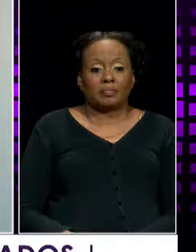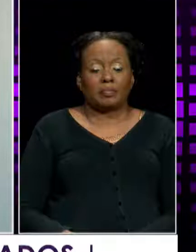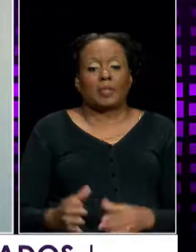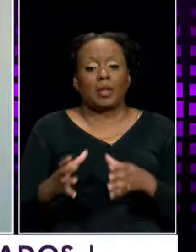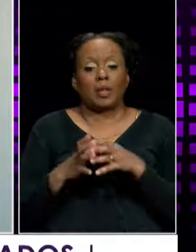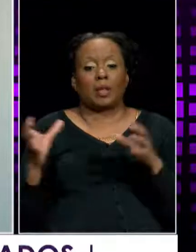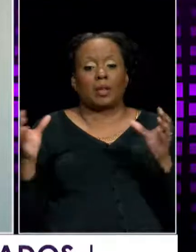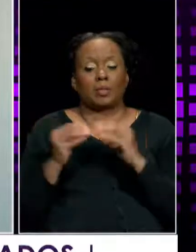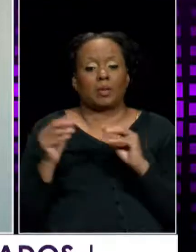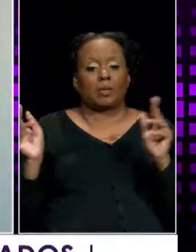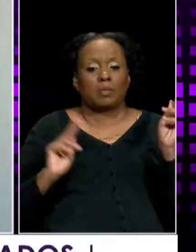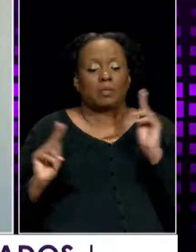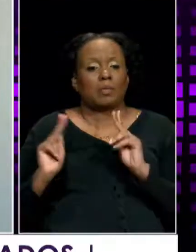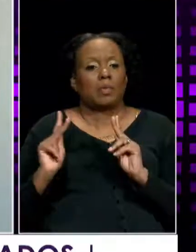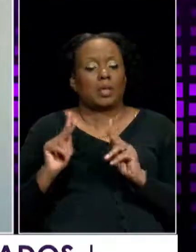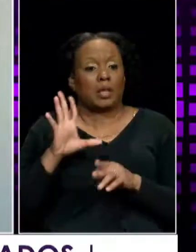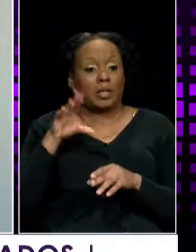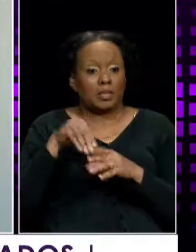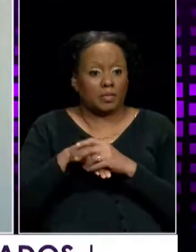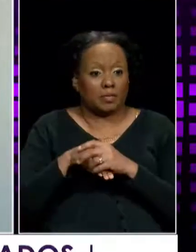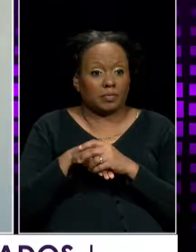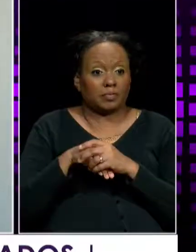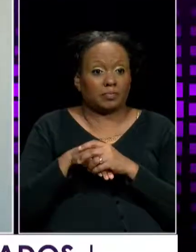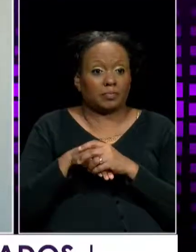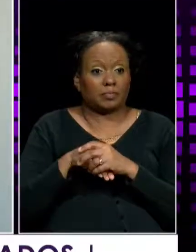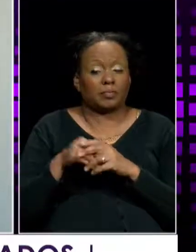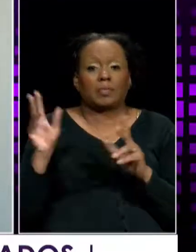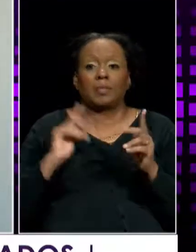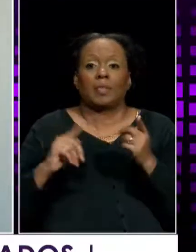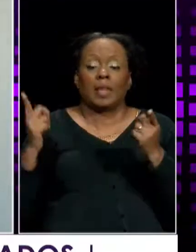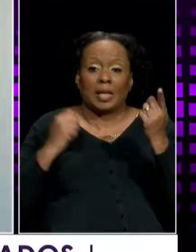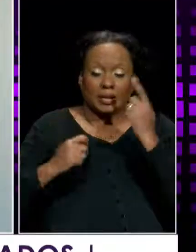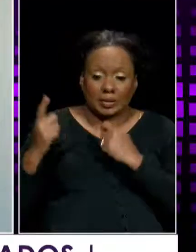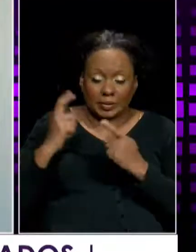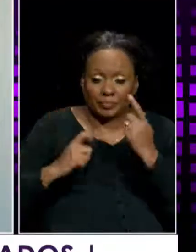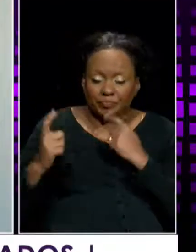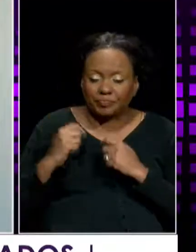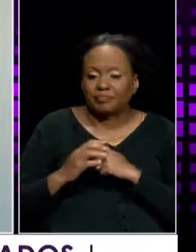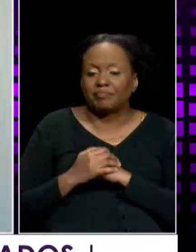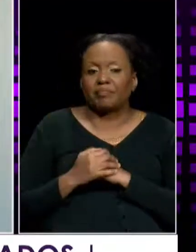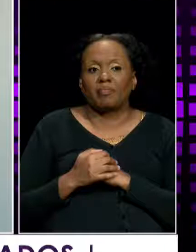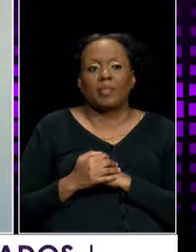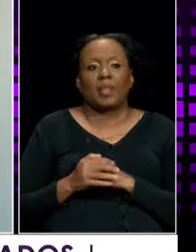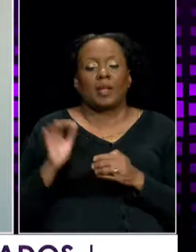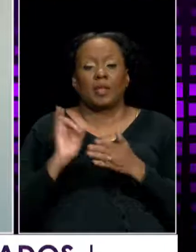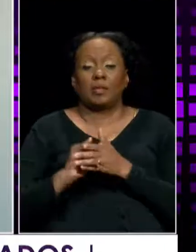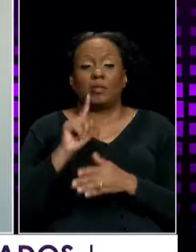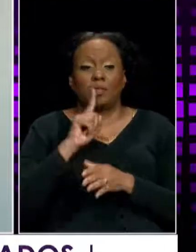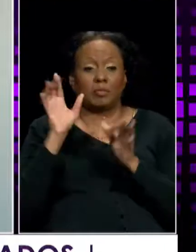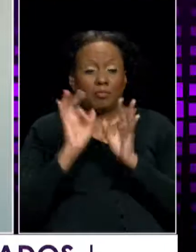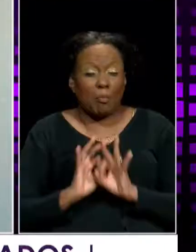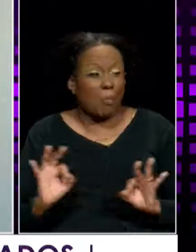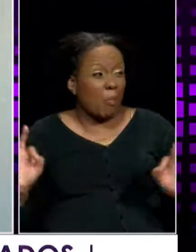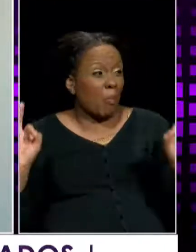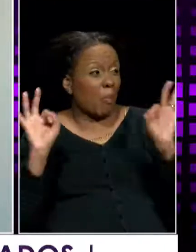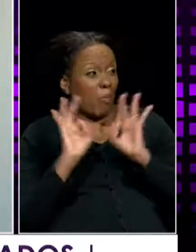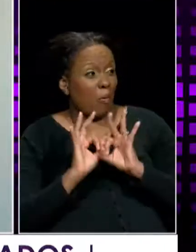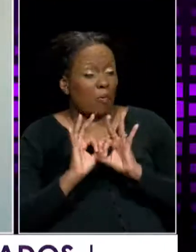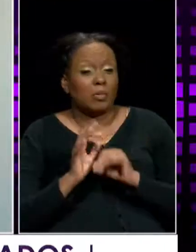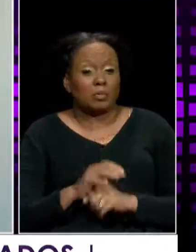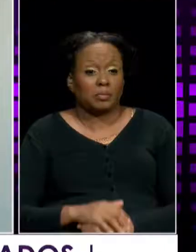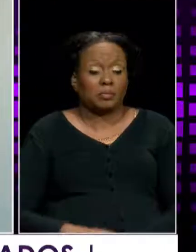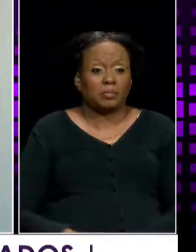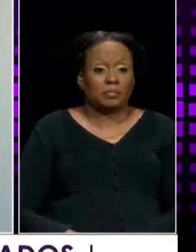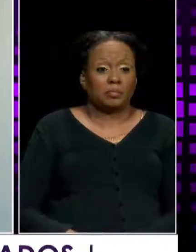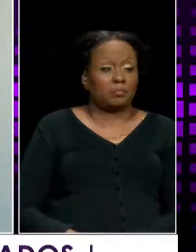up, and because they've been asking questions. So I think that is one thing that we need to realize in the youth, that they